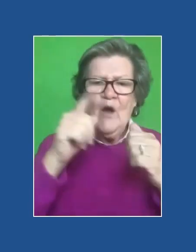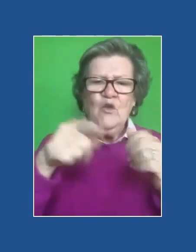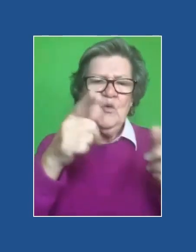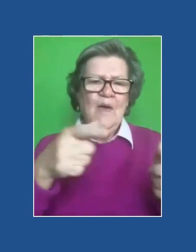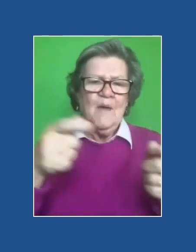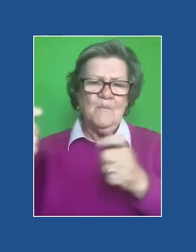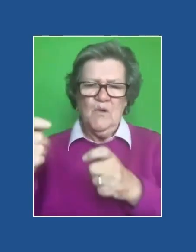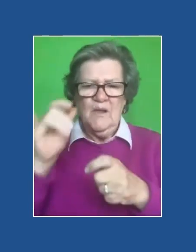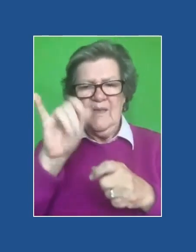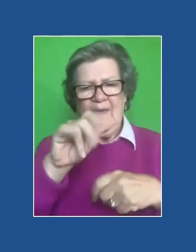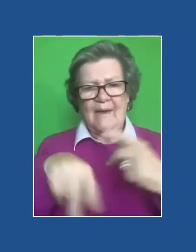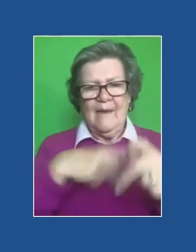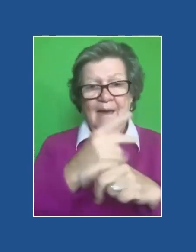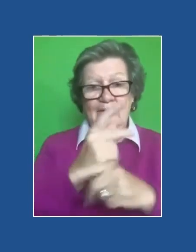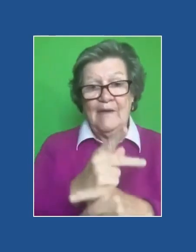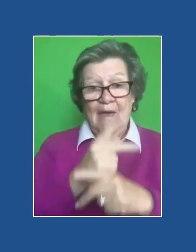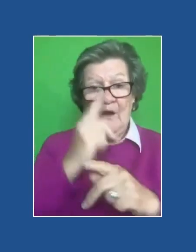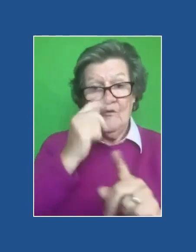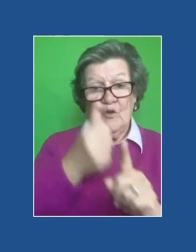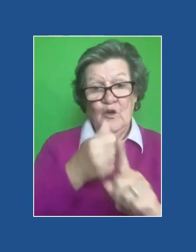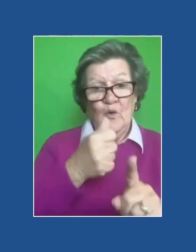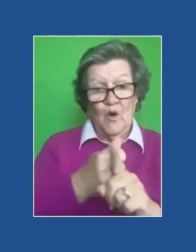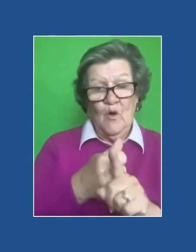measurement-based care into your own practice.